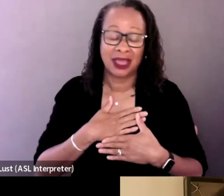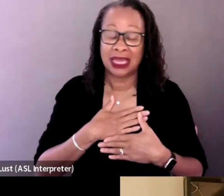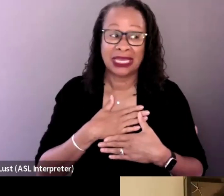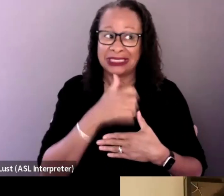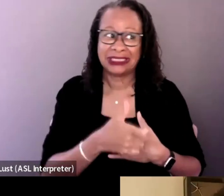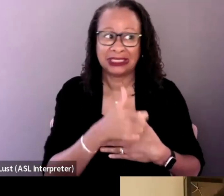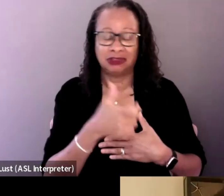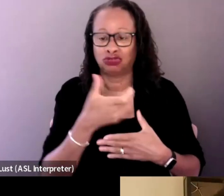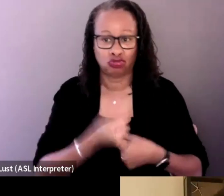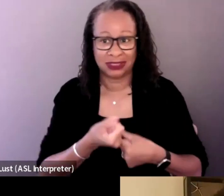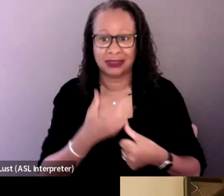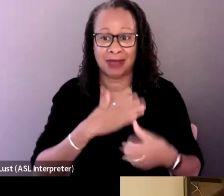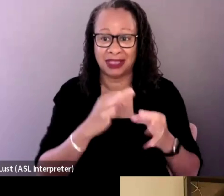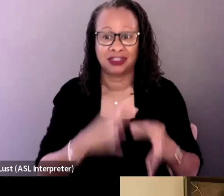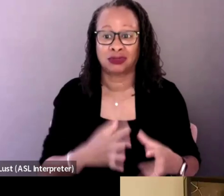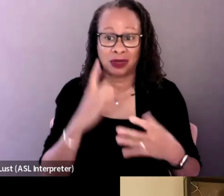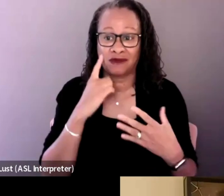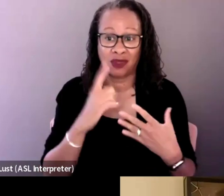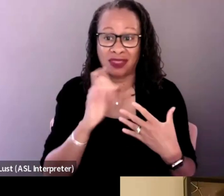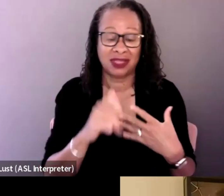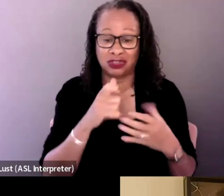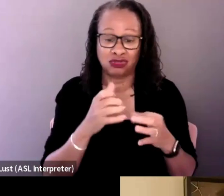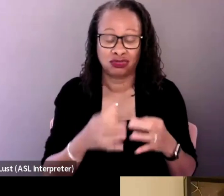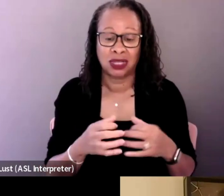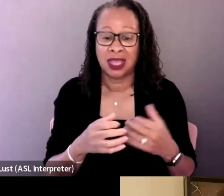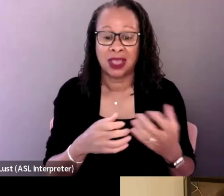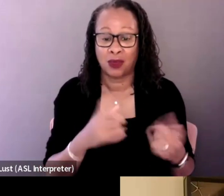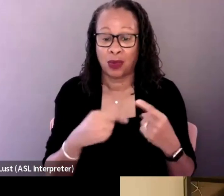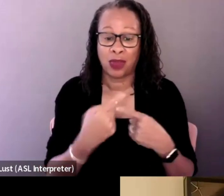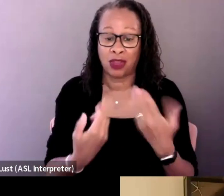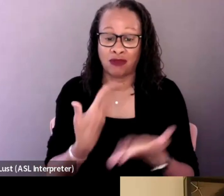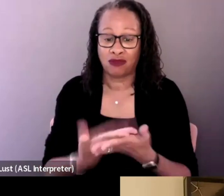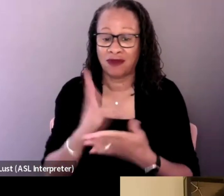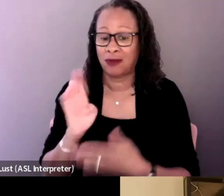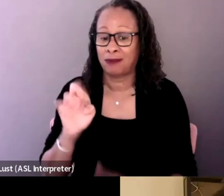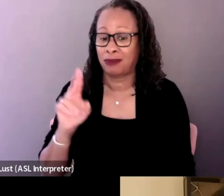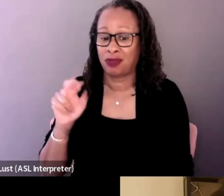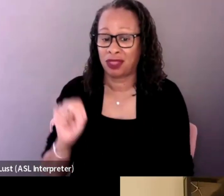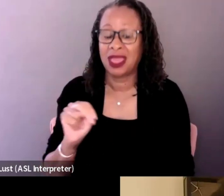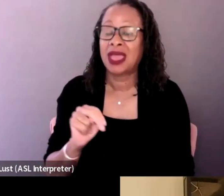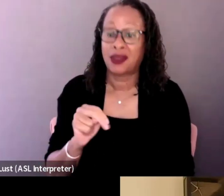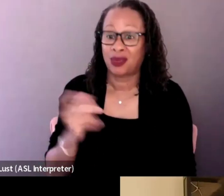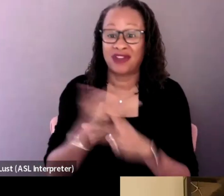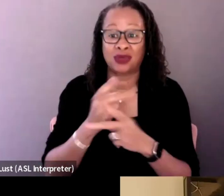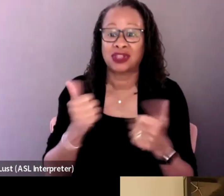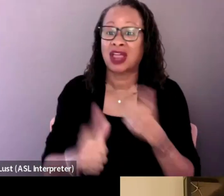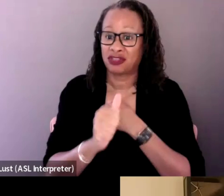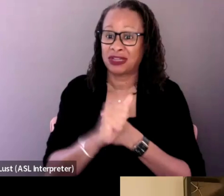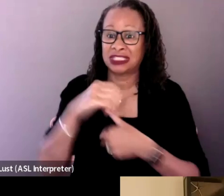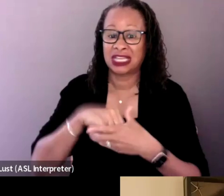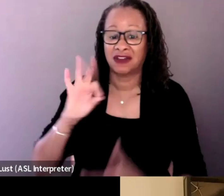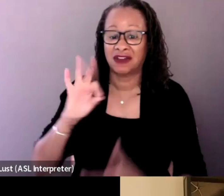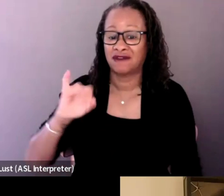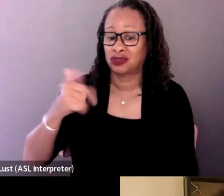any of that for the rest of the year. So when he came to Berlin and we figured out that there is a lot of threats in the footage, I was like,